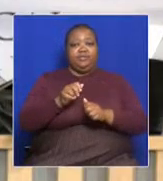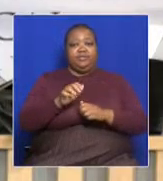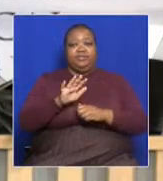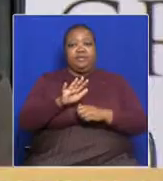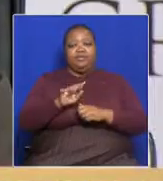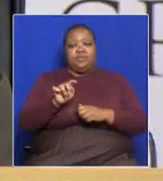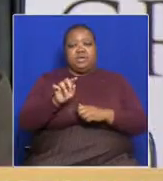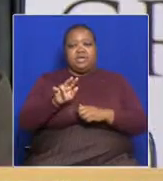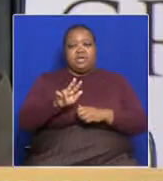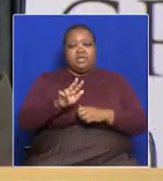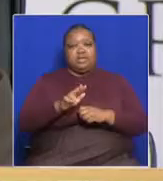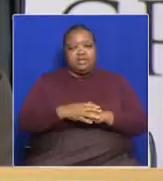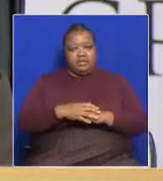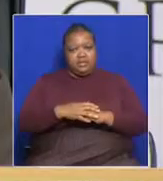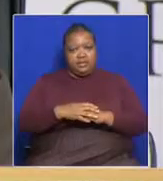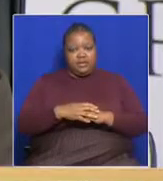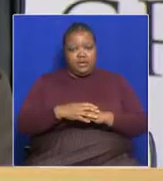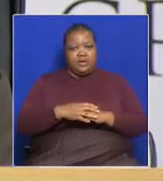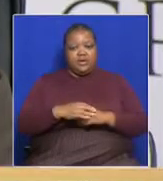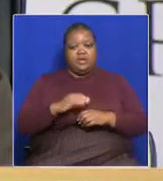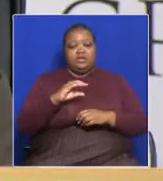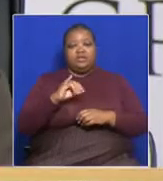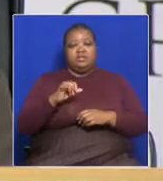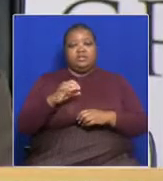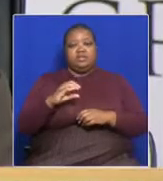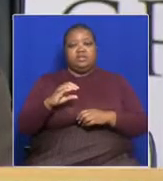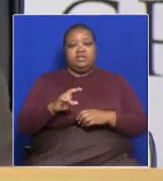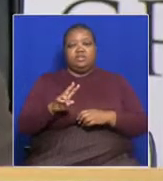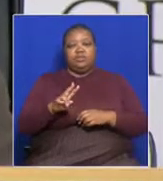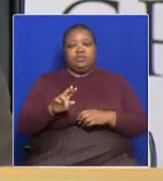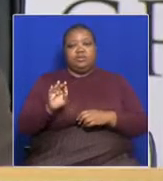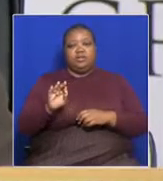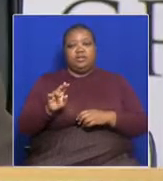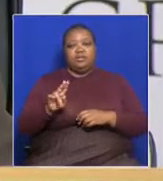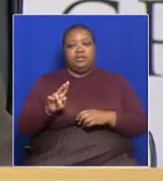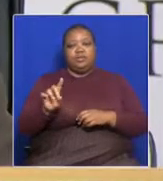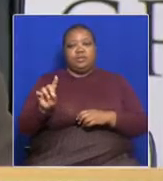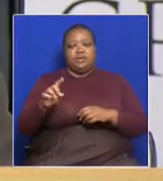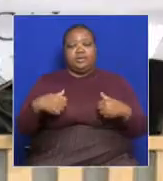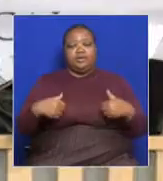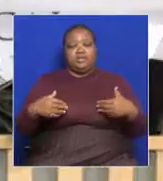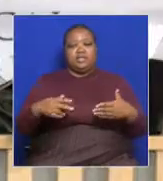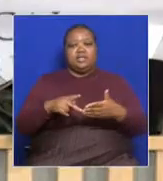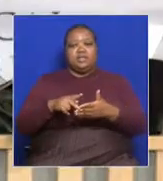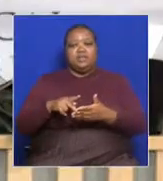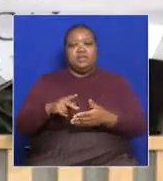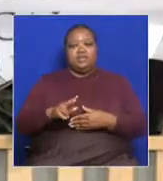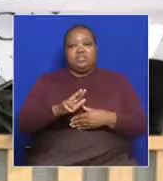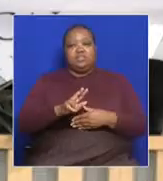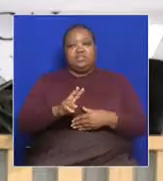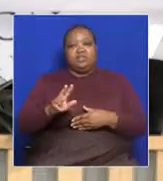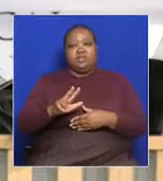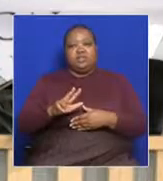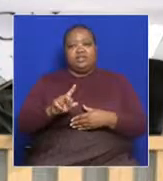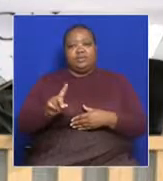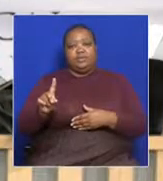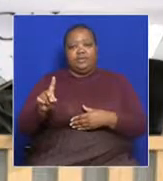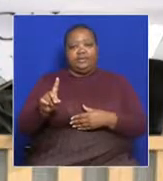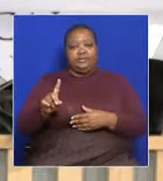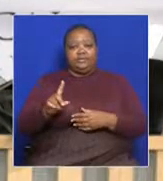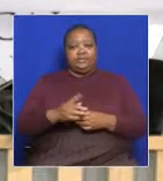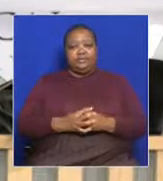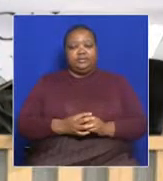From CJC 231, starting at page 81, I'm asking we go to